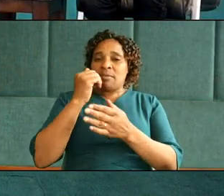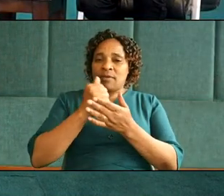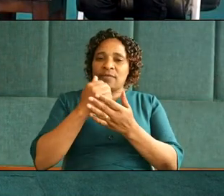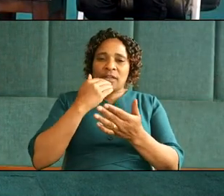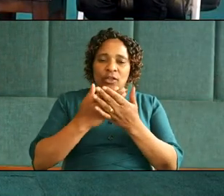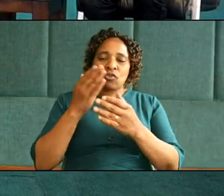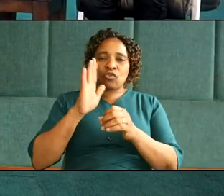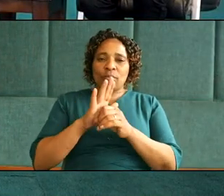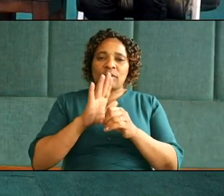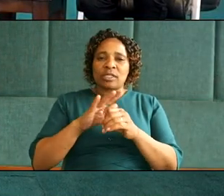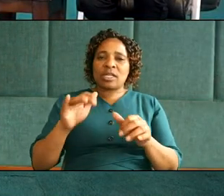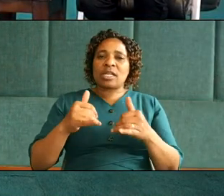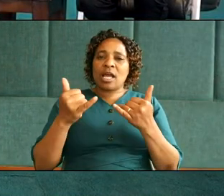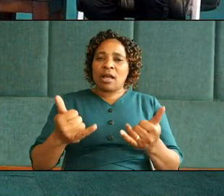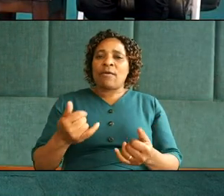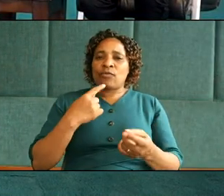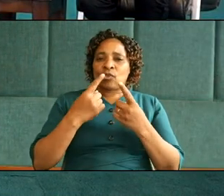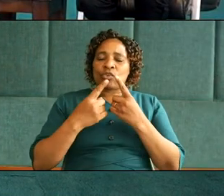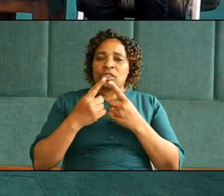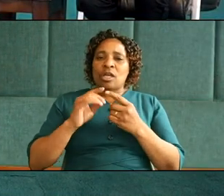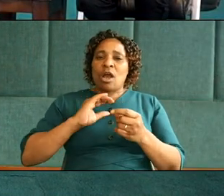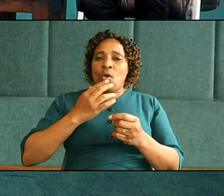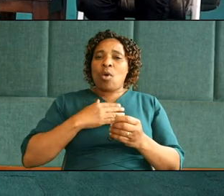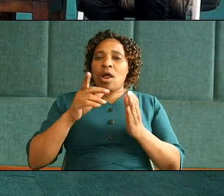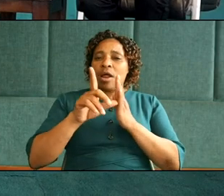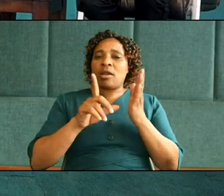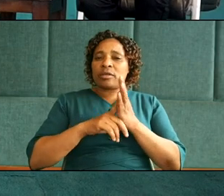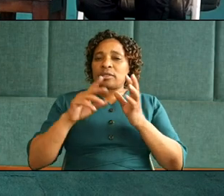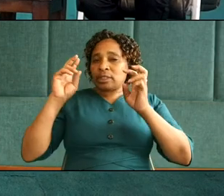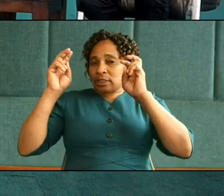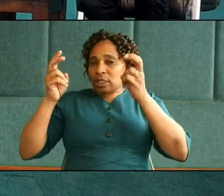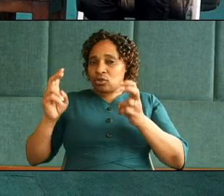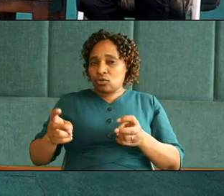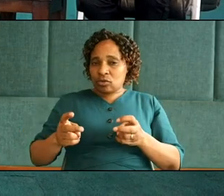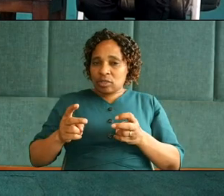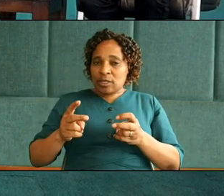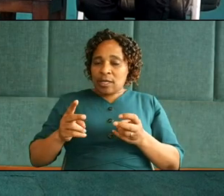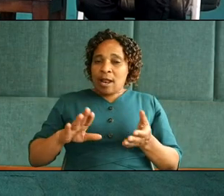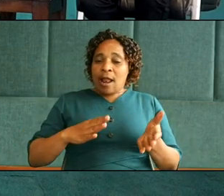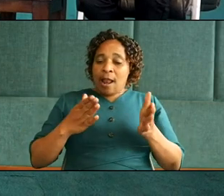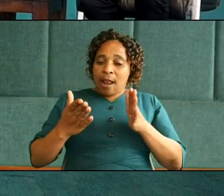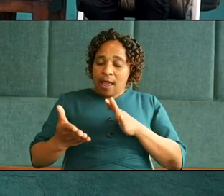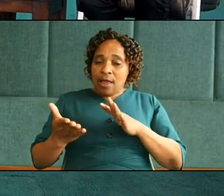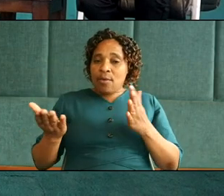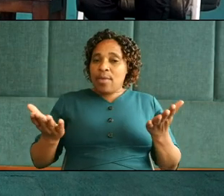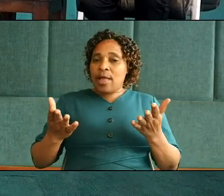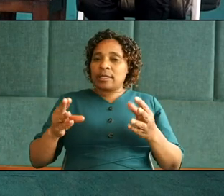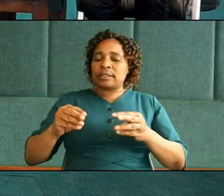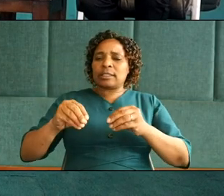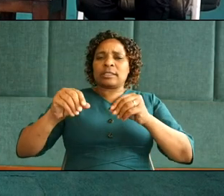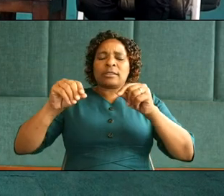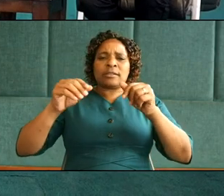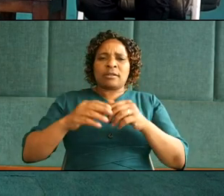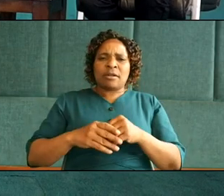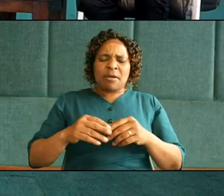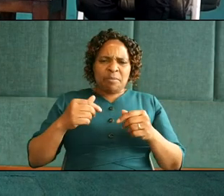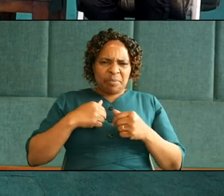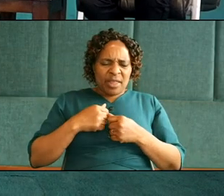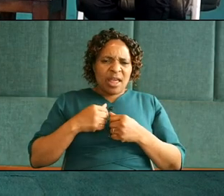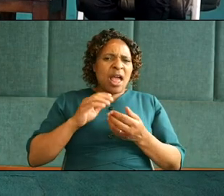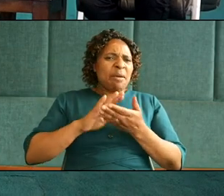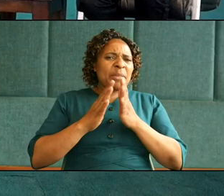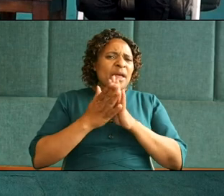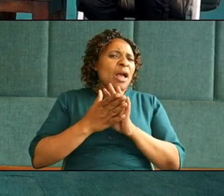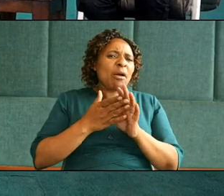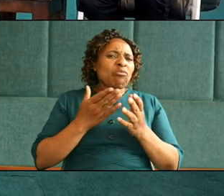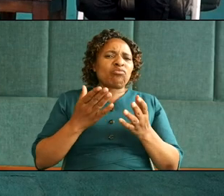Omweri. Now, as I had mentioned, our lesson is entitled Line in the Sand. And I just got a bit curious to